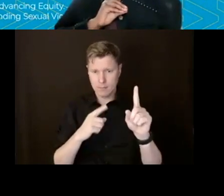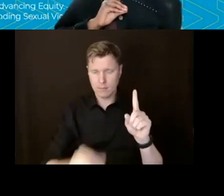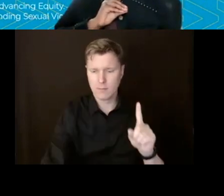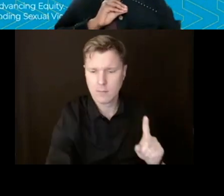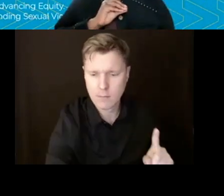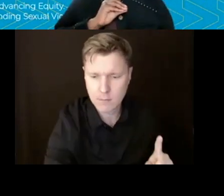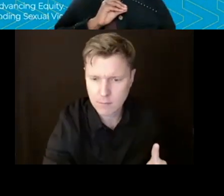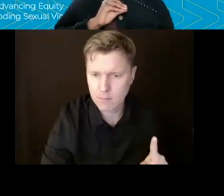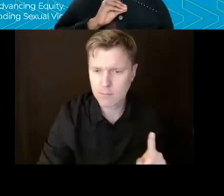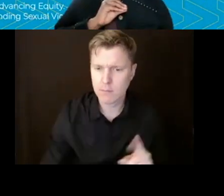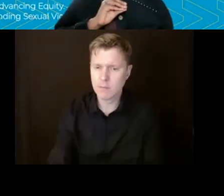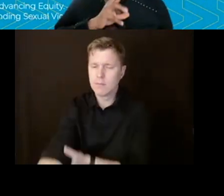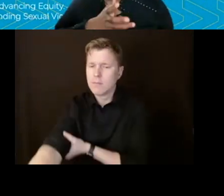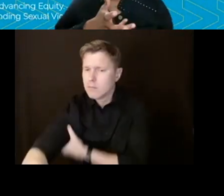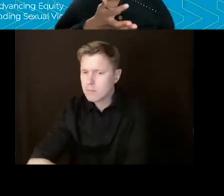and